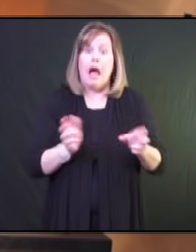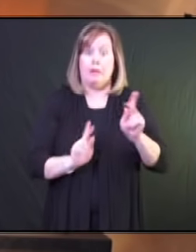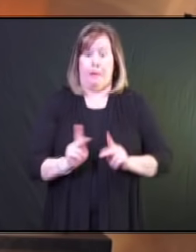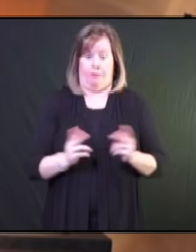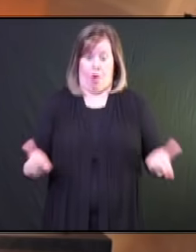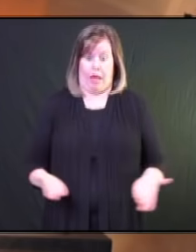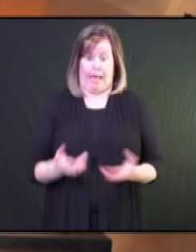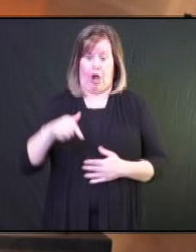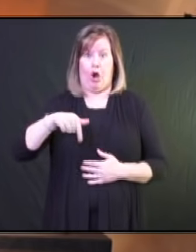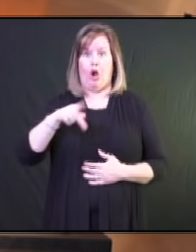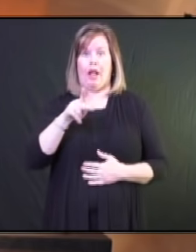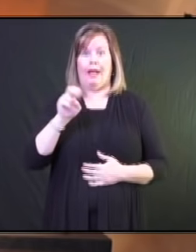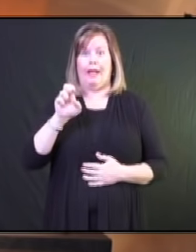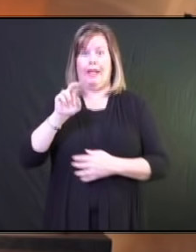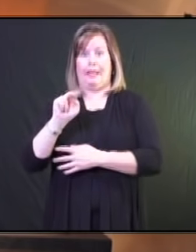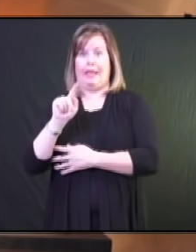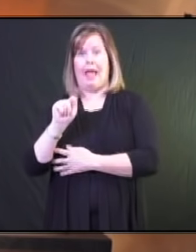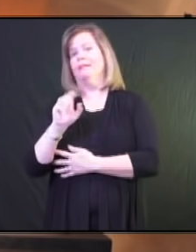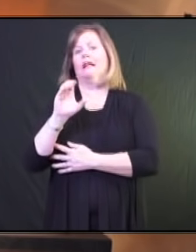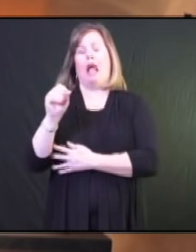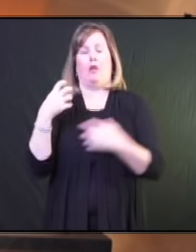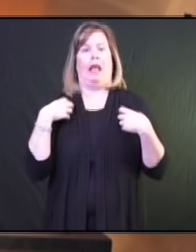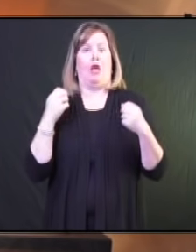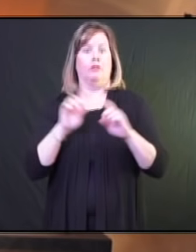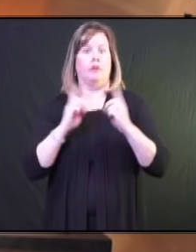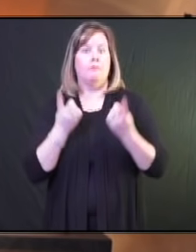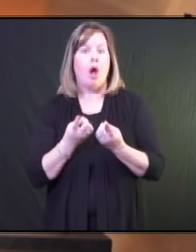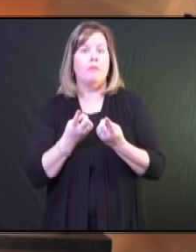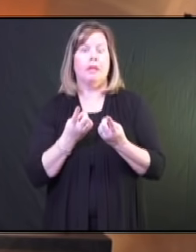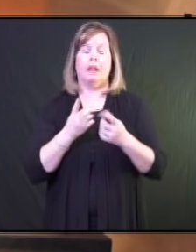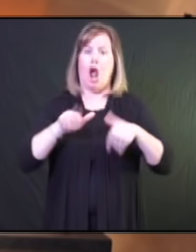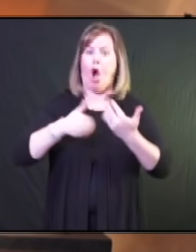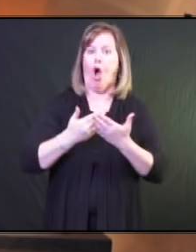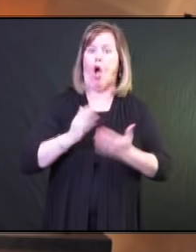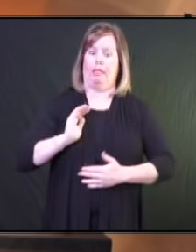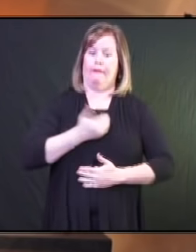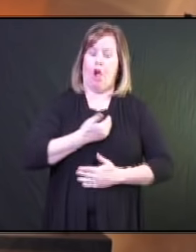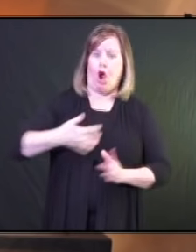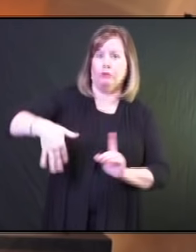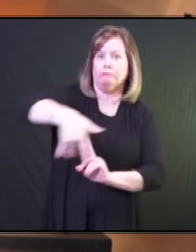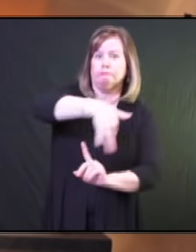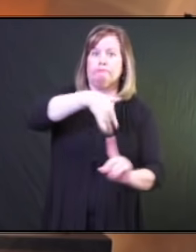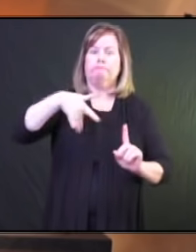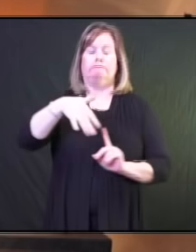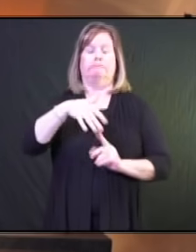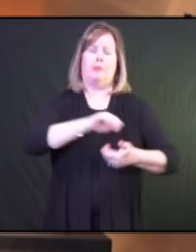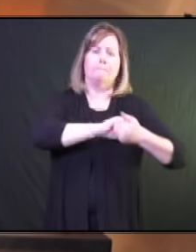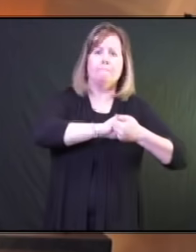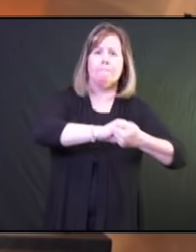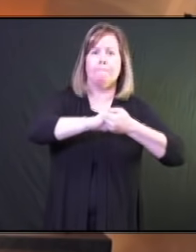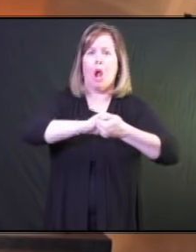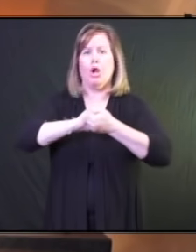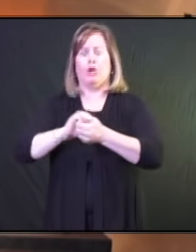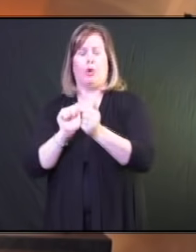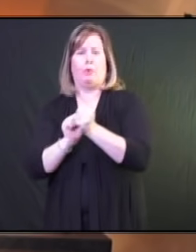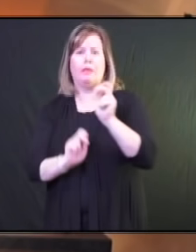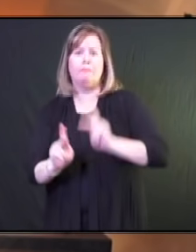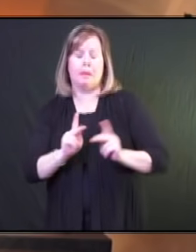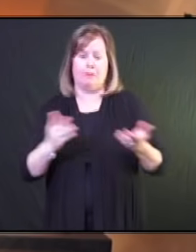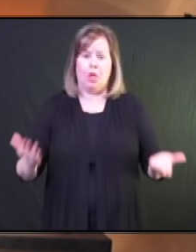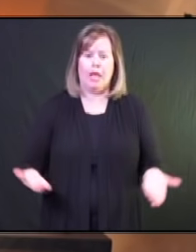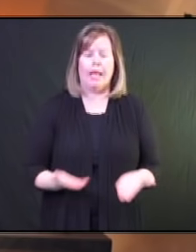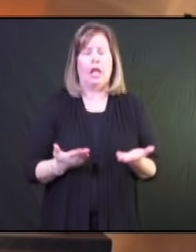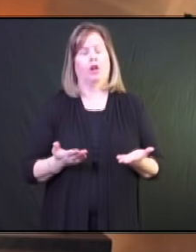Department, through all of Kent County as an enterprise, and through all of our partner organizations here in Kent County, who